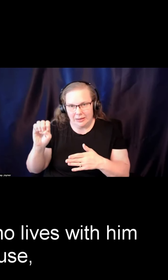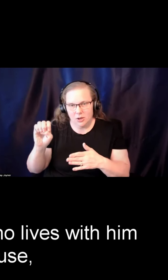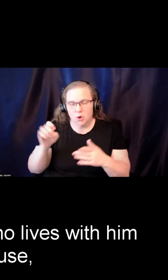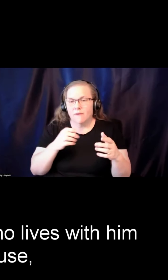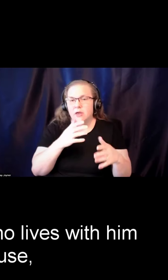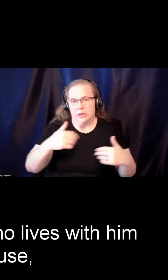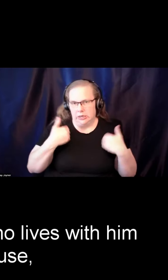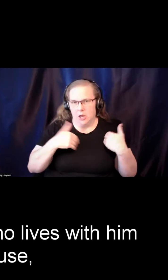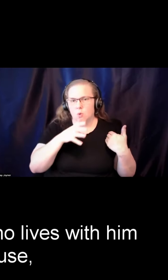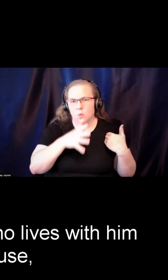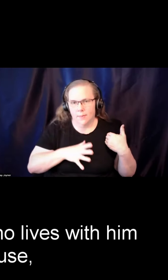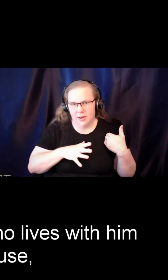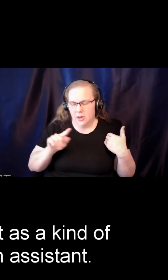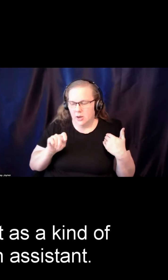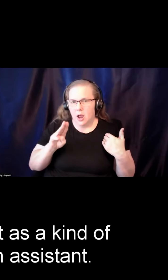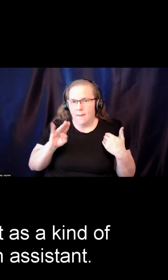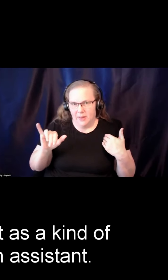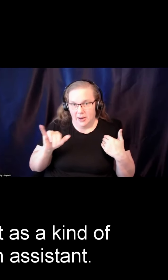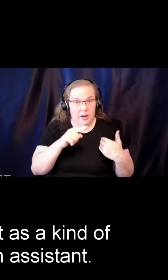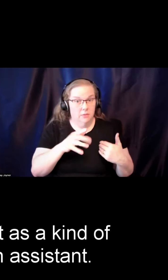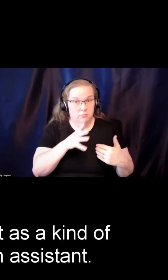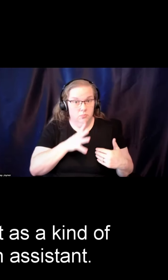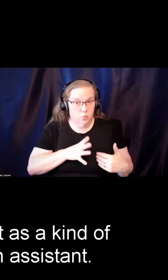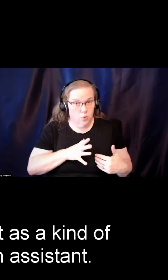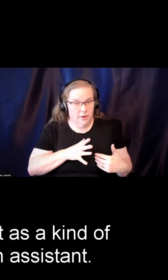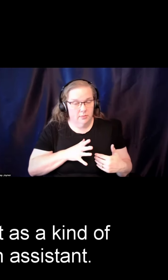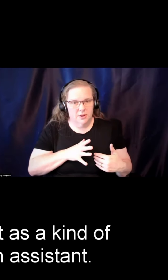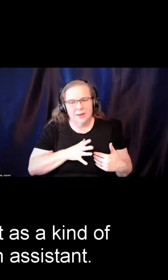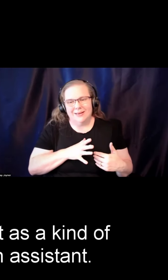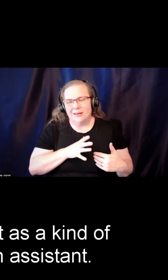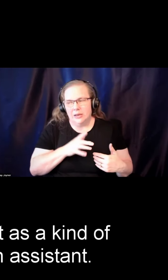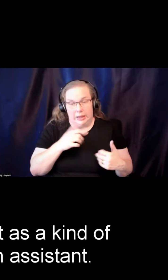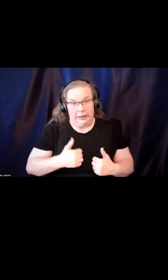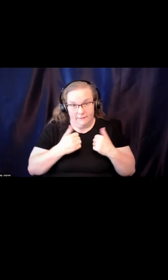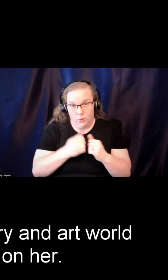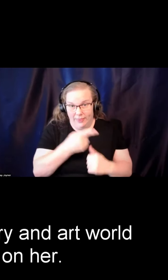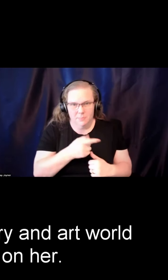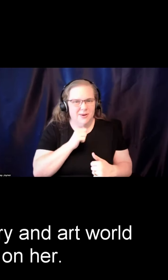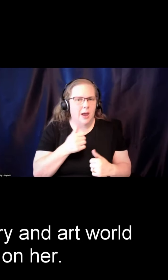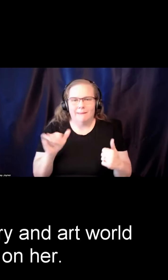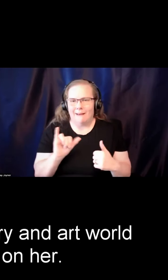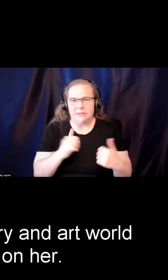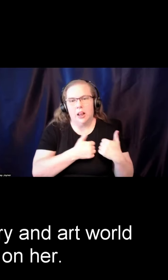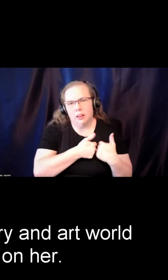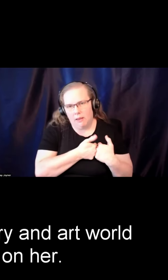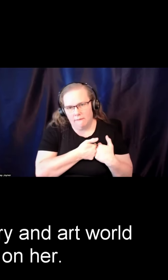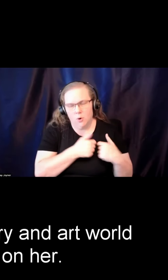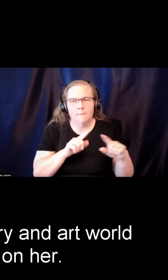the person who lives with him in his house, not as a lover, but as a kind of helpmeet, as an assistant. And the